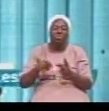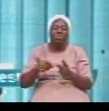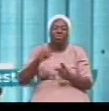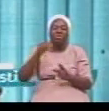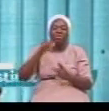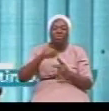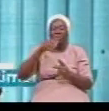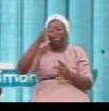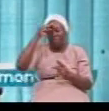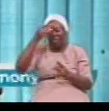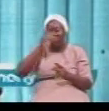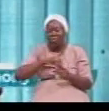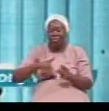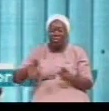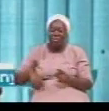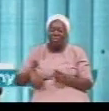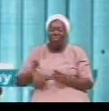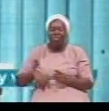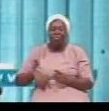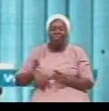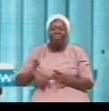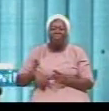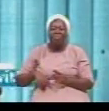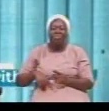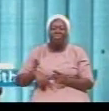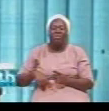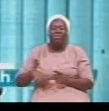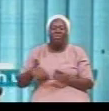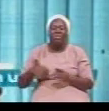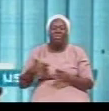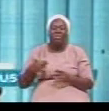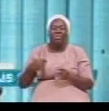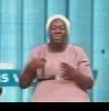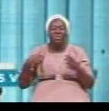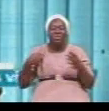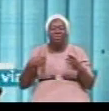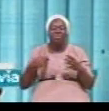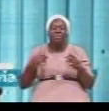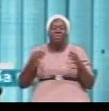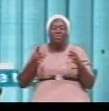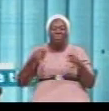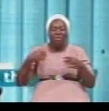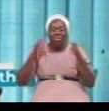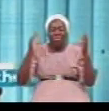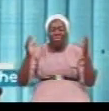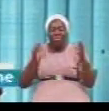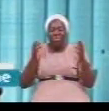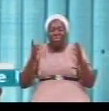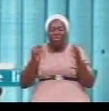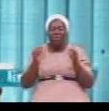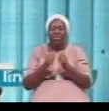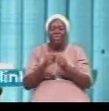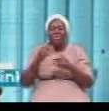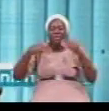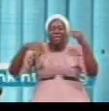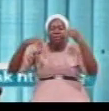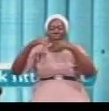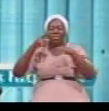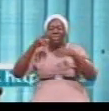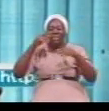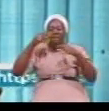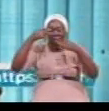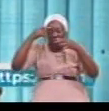the word with signs following. Let's celebrate with heaven the decisions, so many decisions